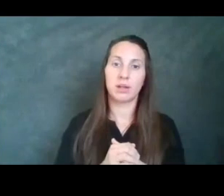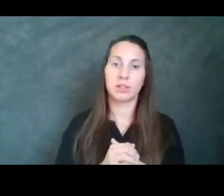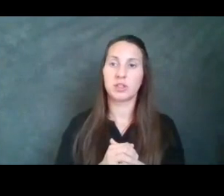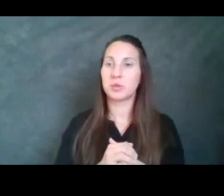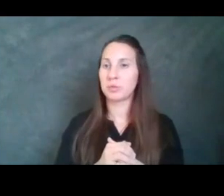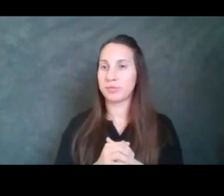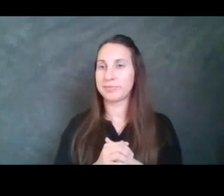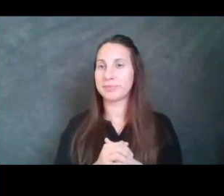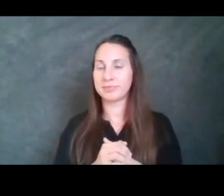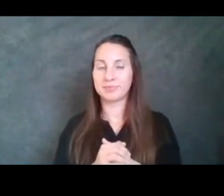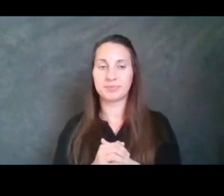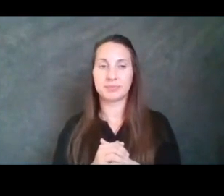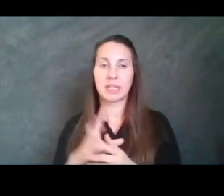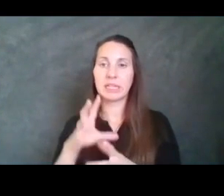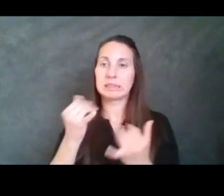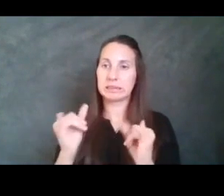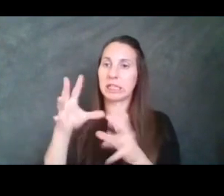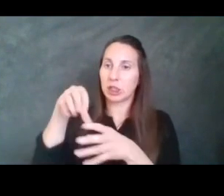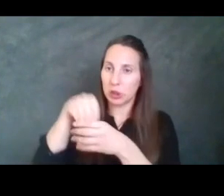do.